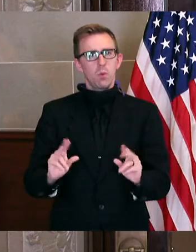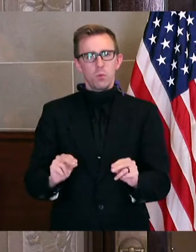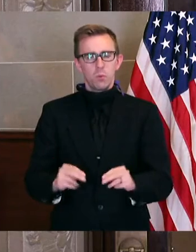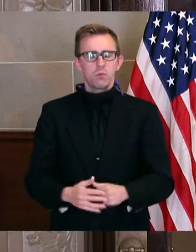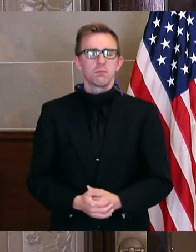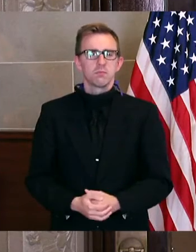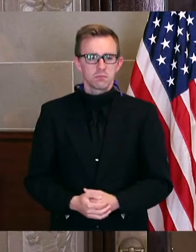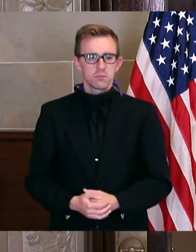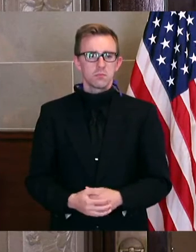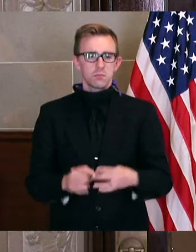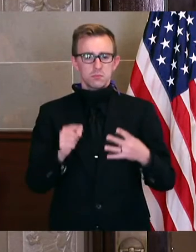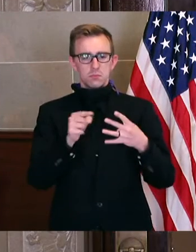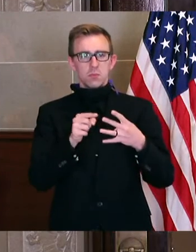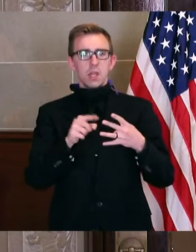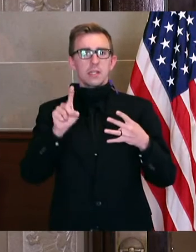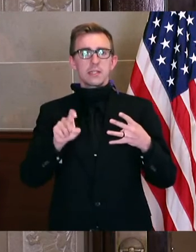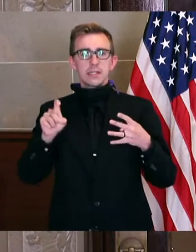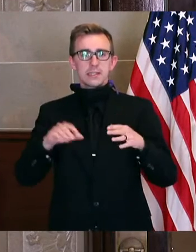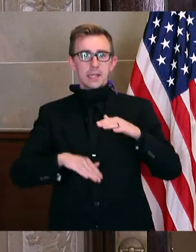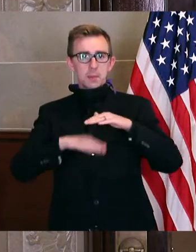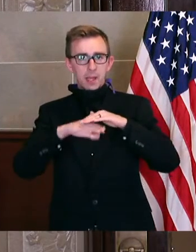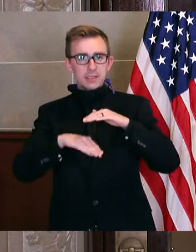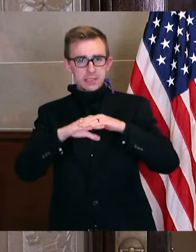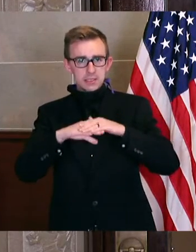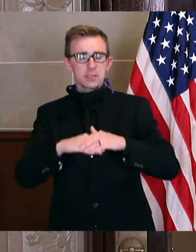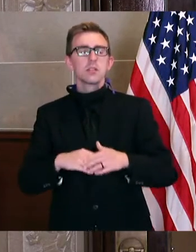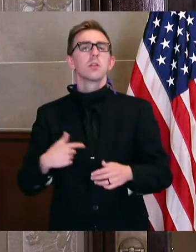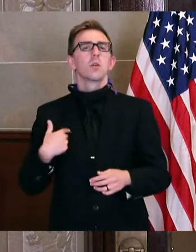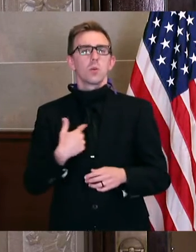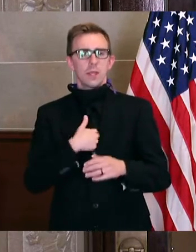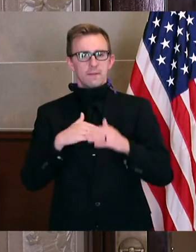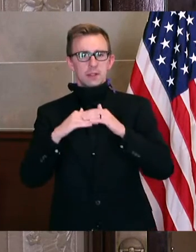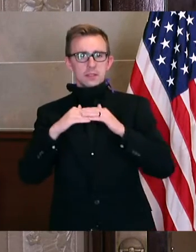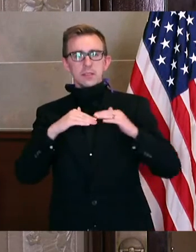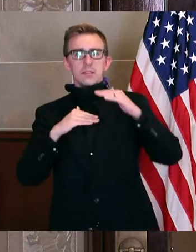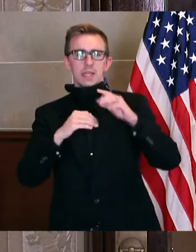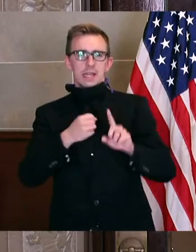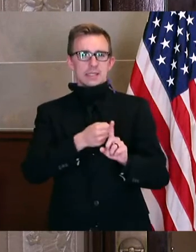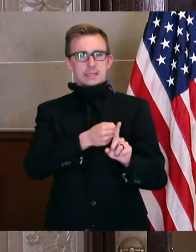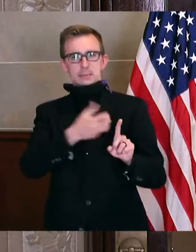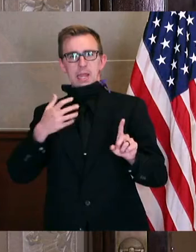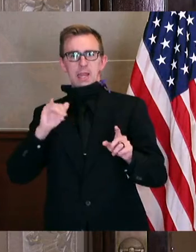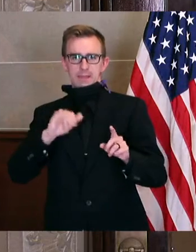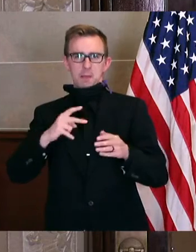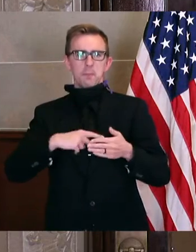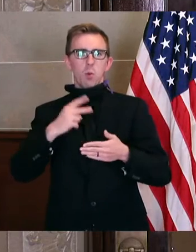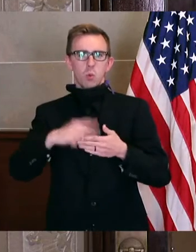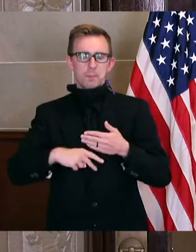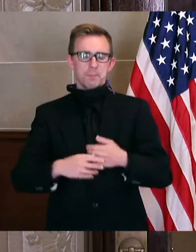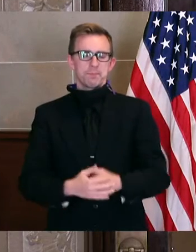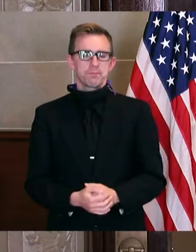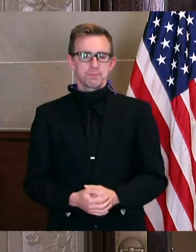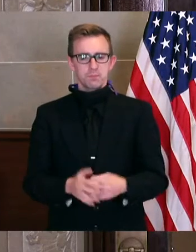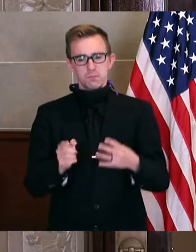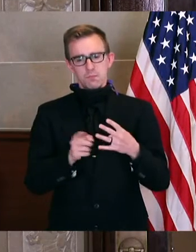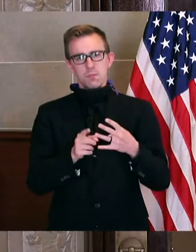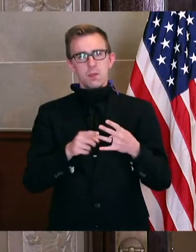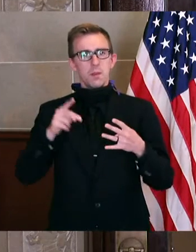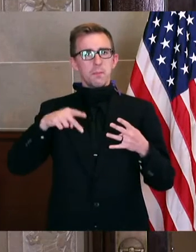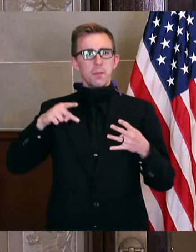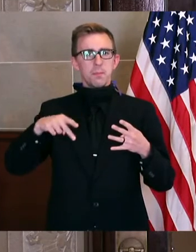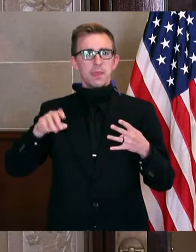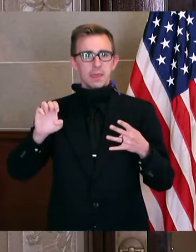talked about testing capacity which we have significantly expanded. We have talked about PPE